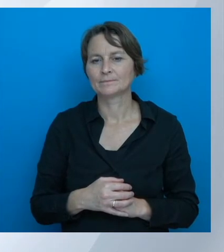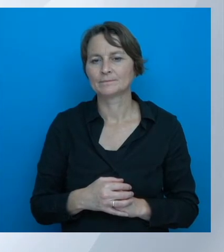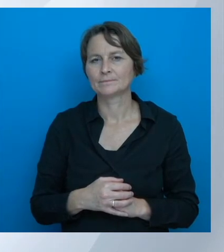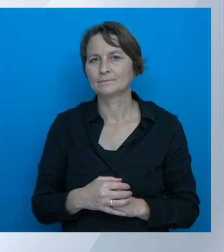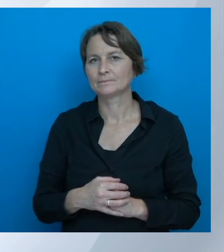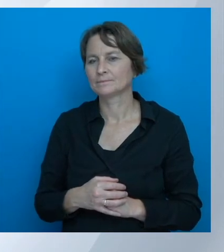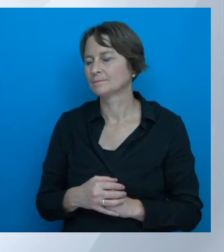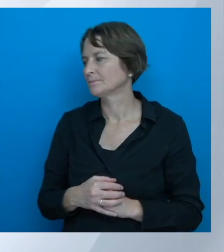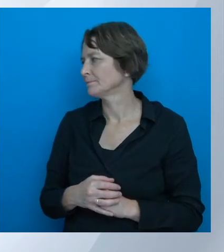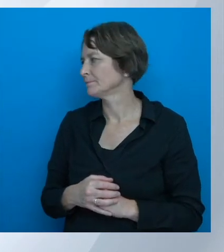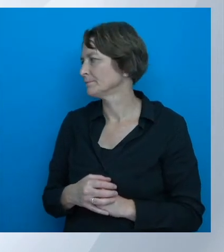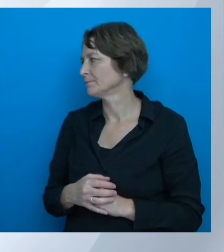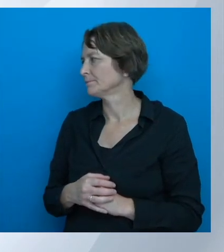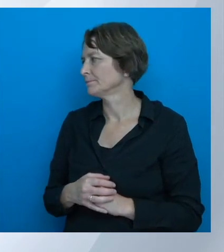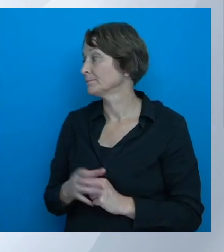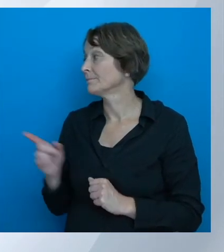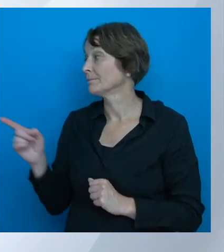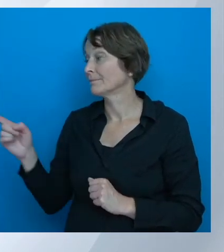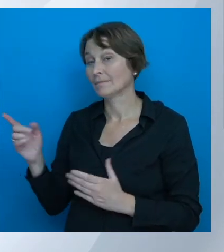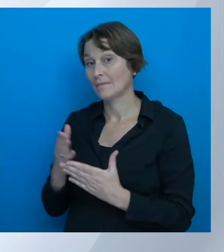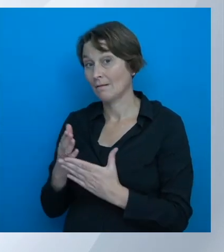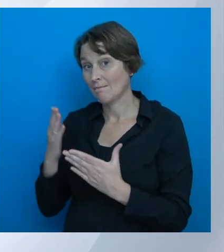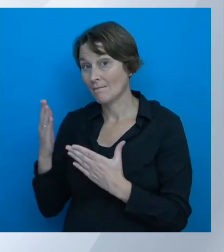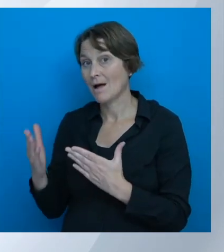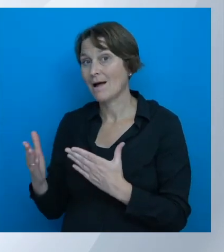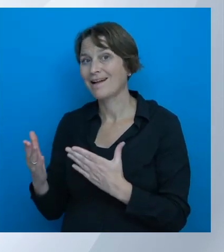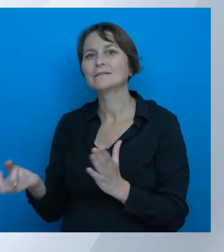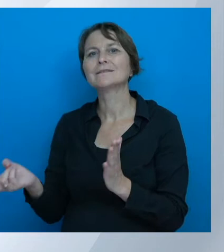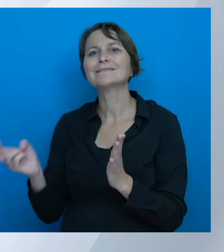And then finally, in our signup processor, we can quite